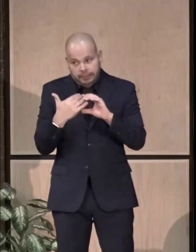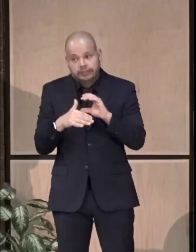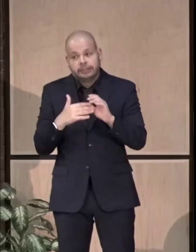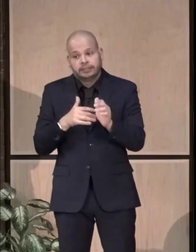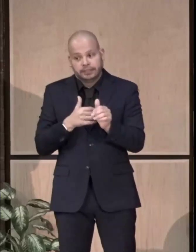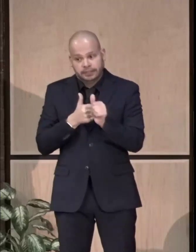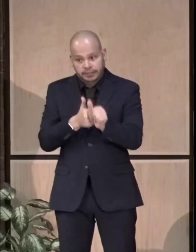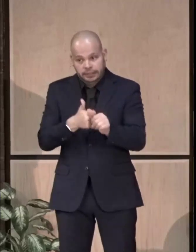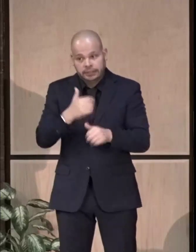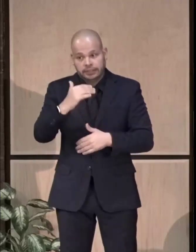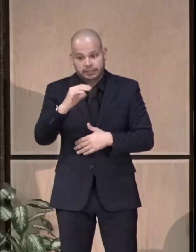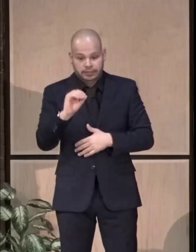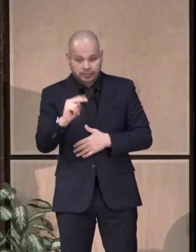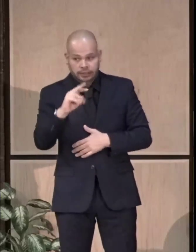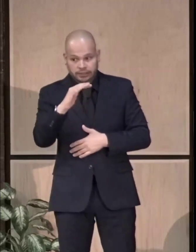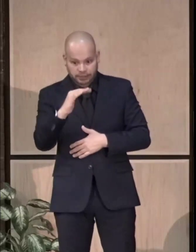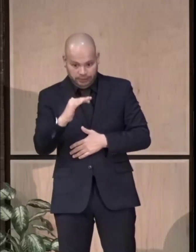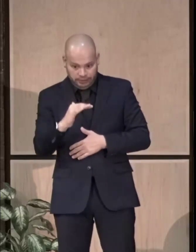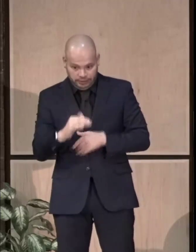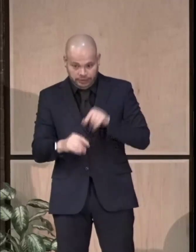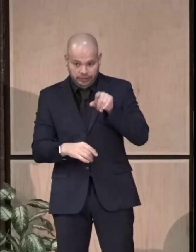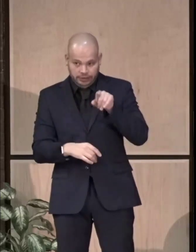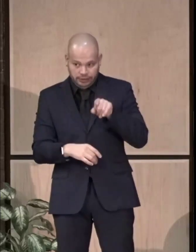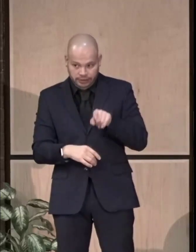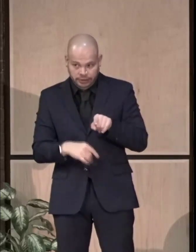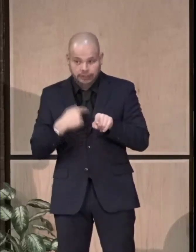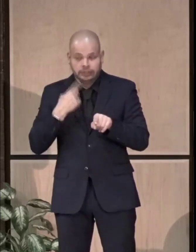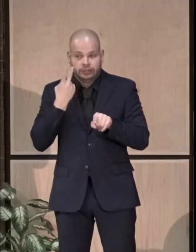the monitoring that I observed was that they were attempting to reach out to him.